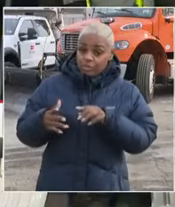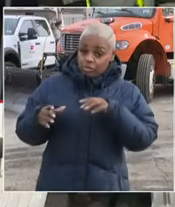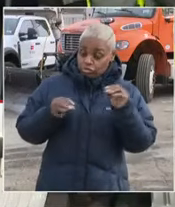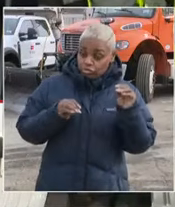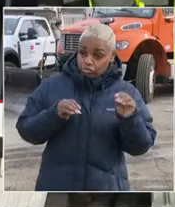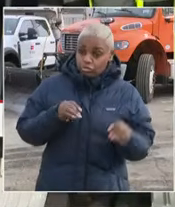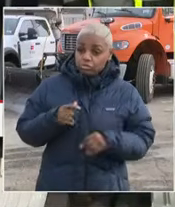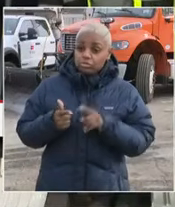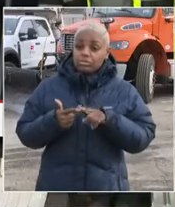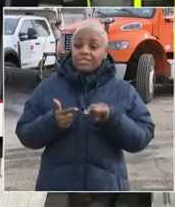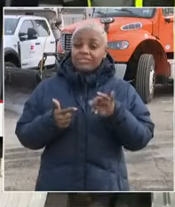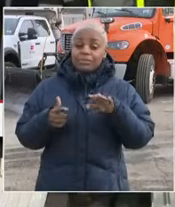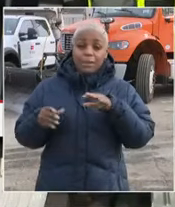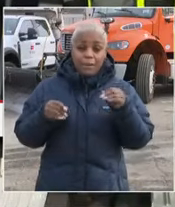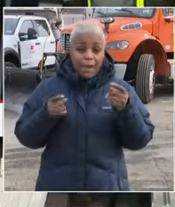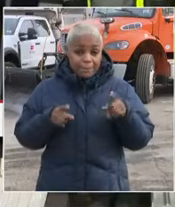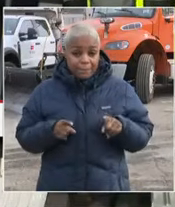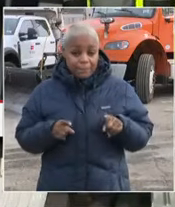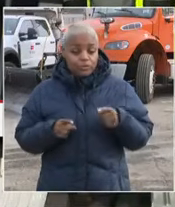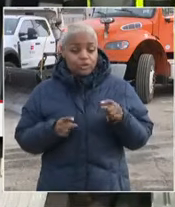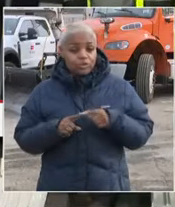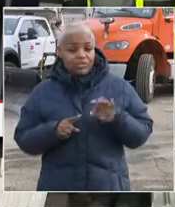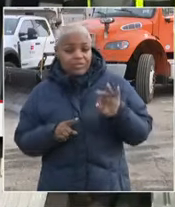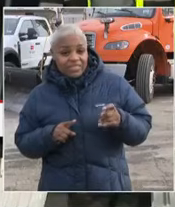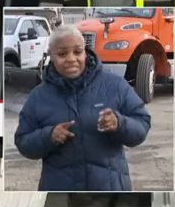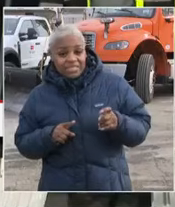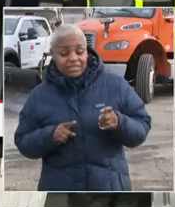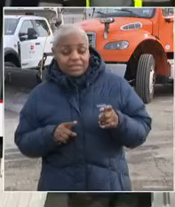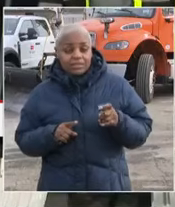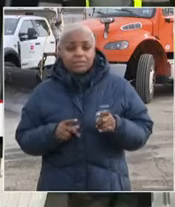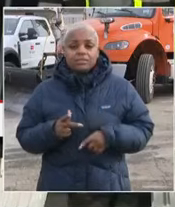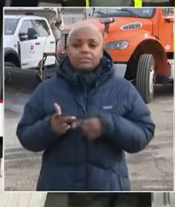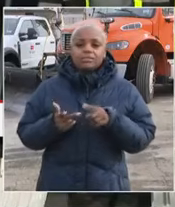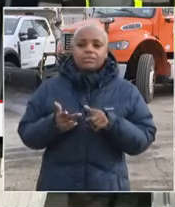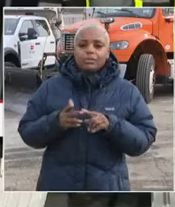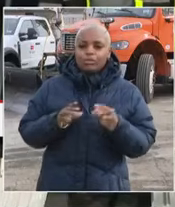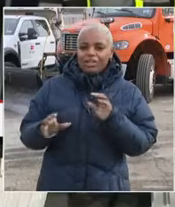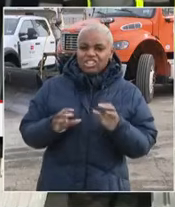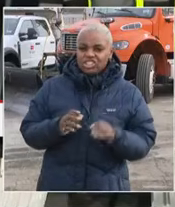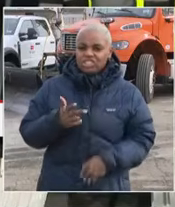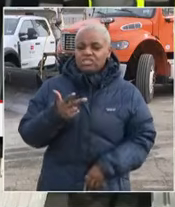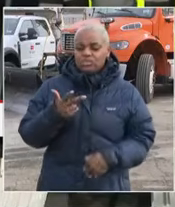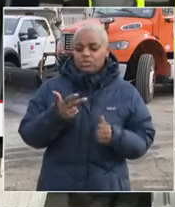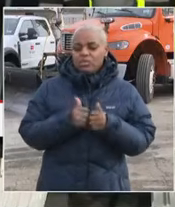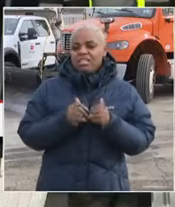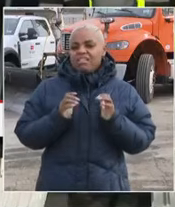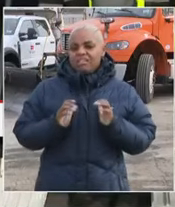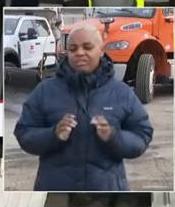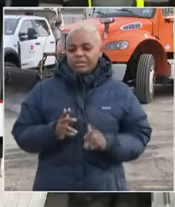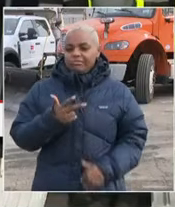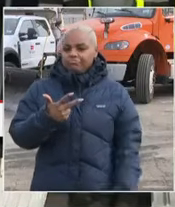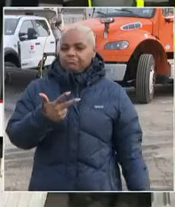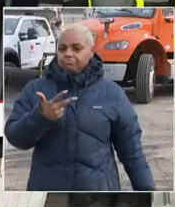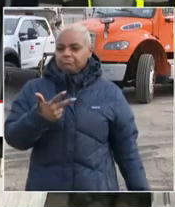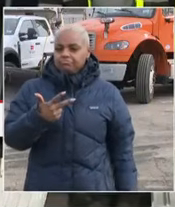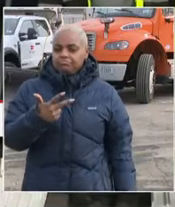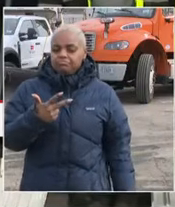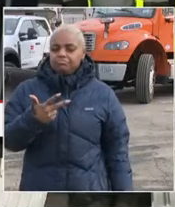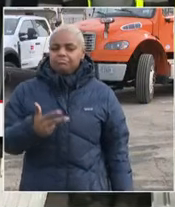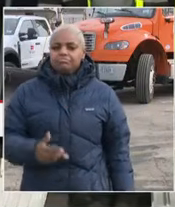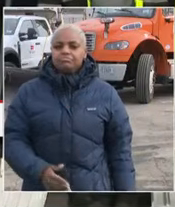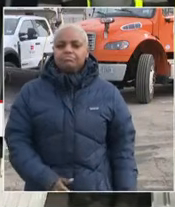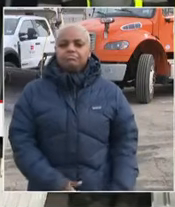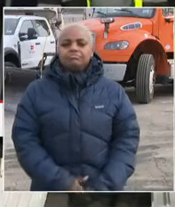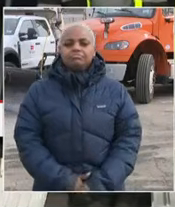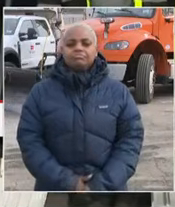back as quickly as we can and be prepared. And third, we must communicate everything we know and be transparent about that.